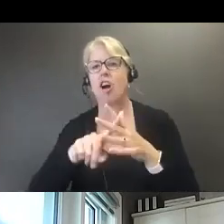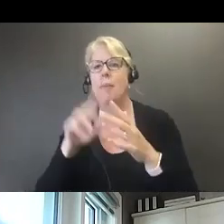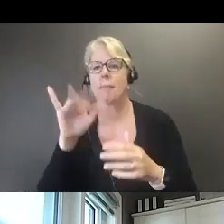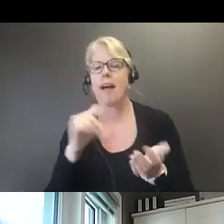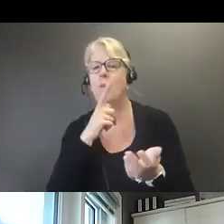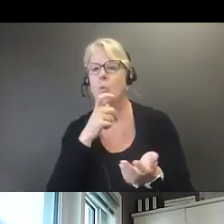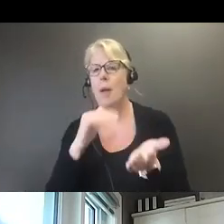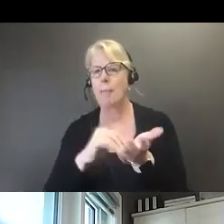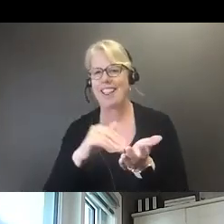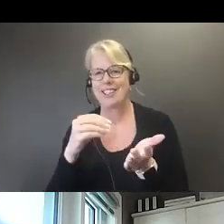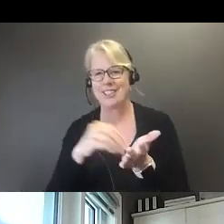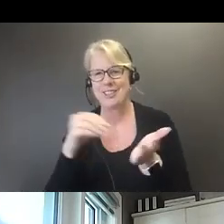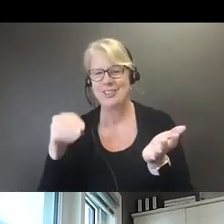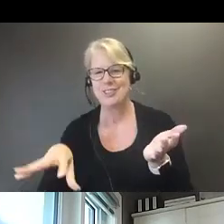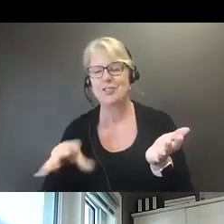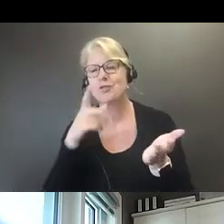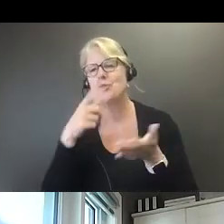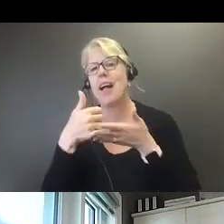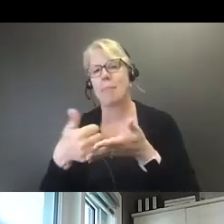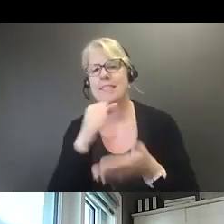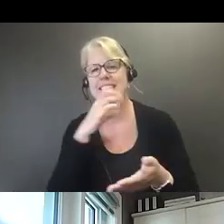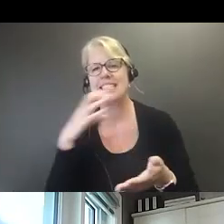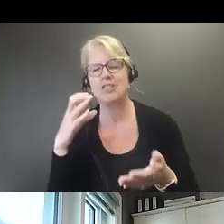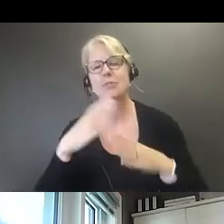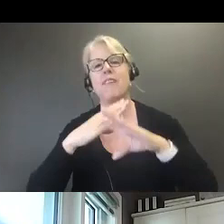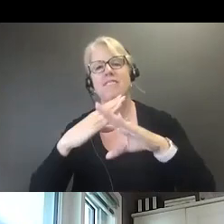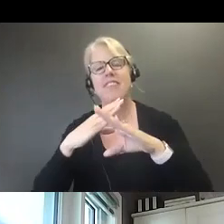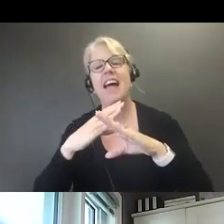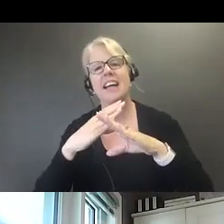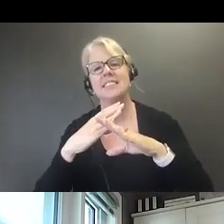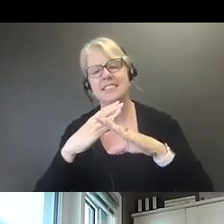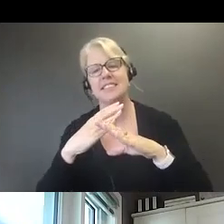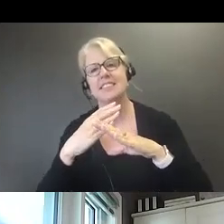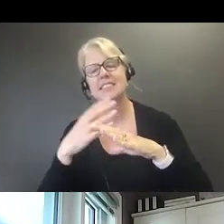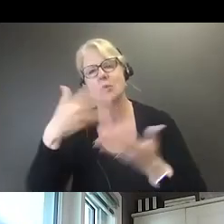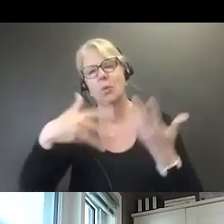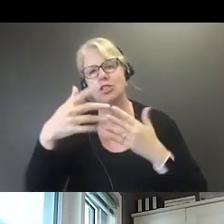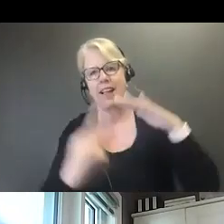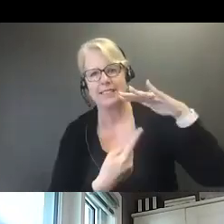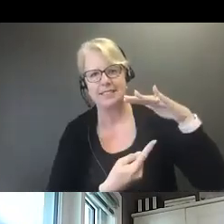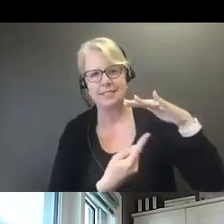students to help seniors to prevent social isolation.